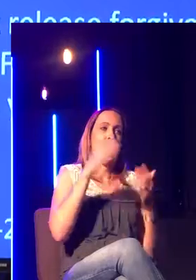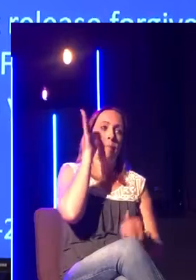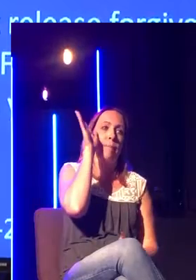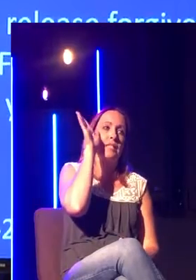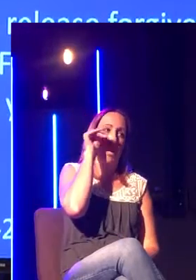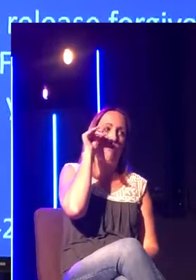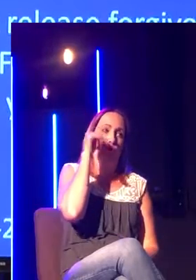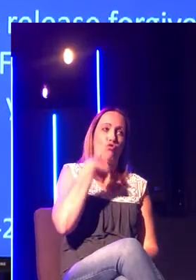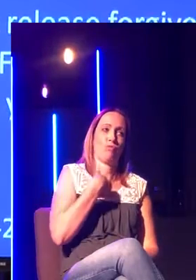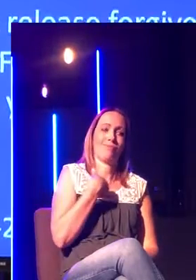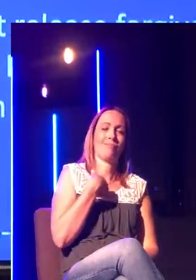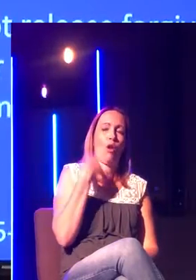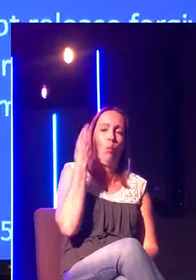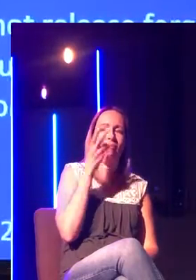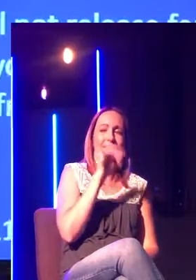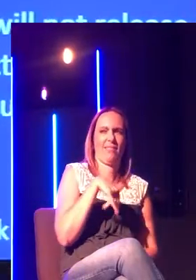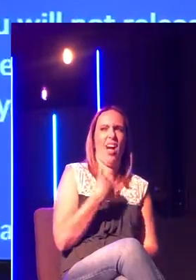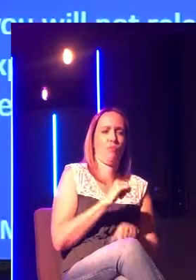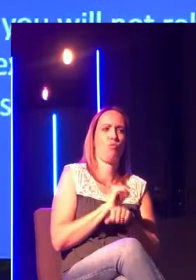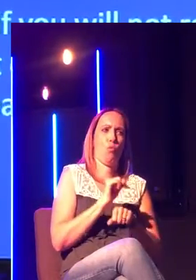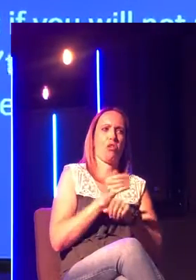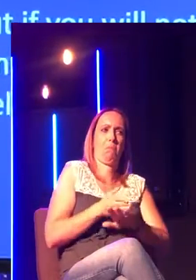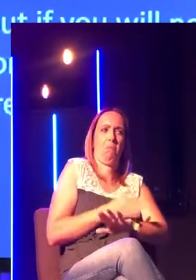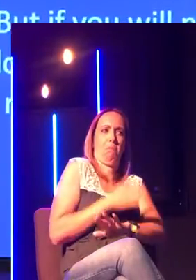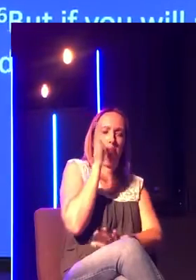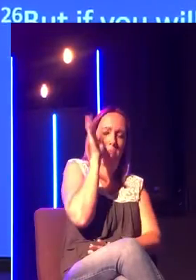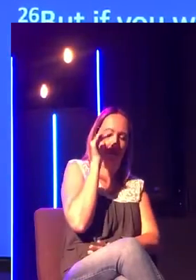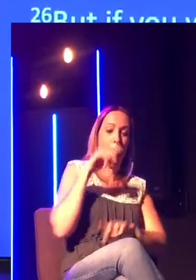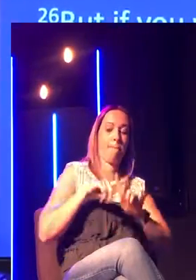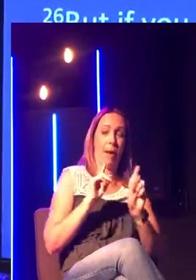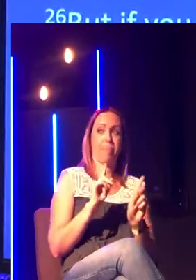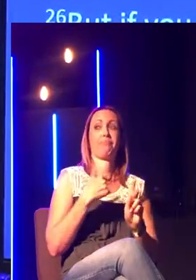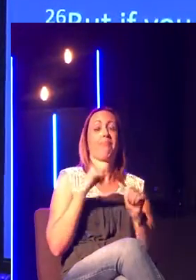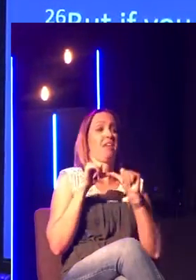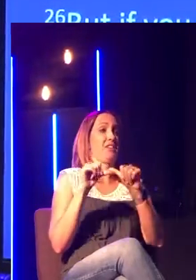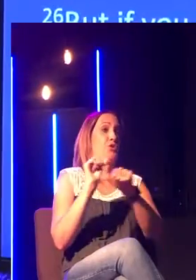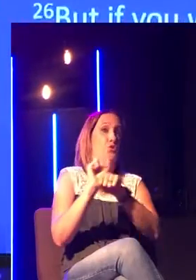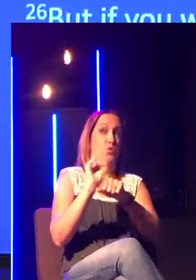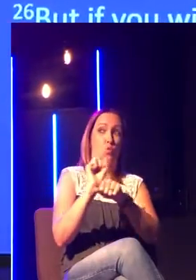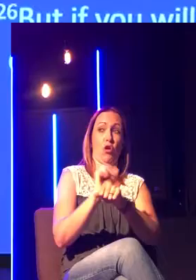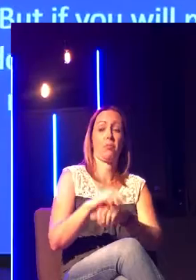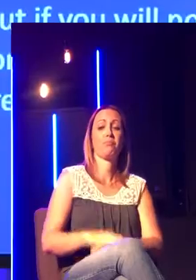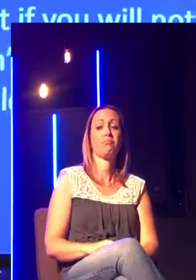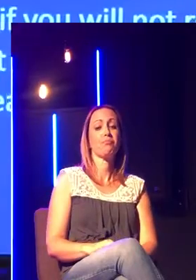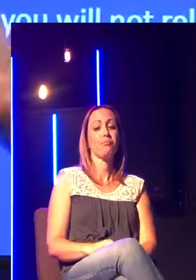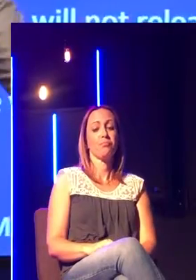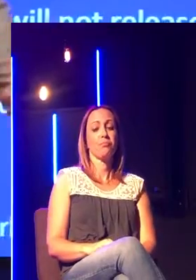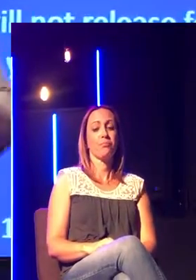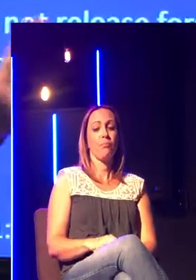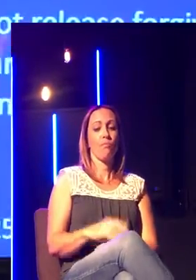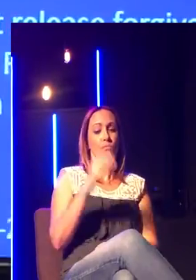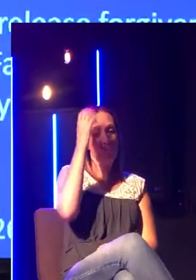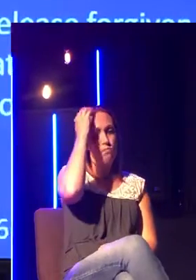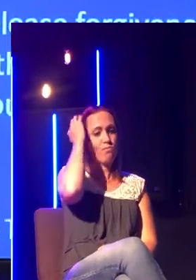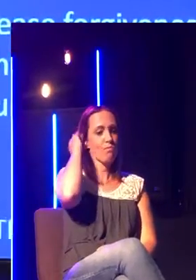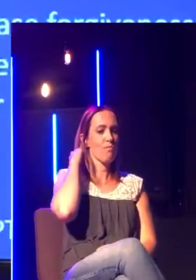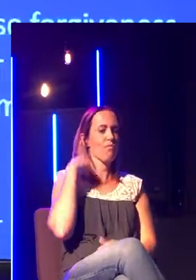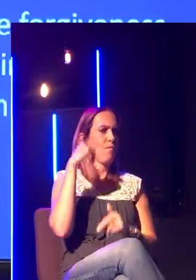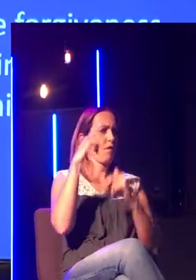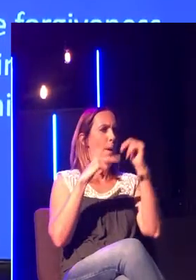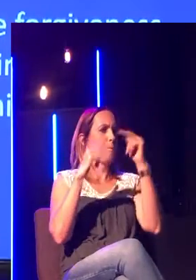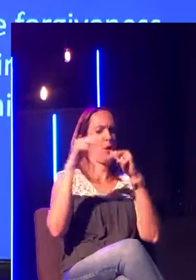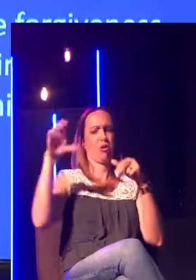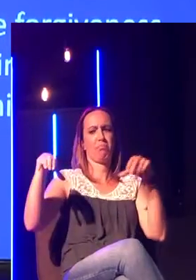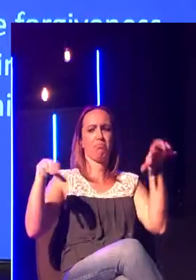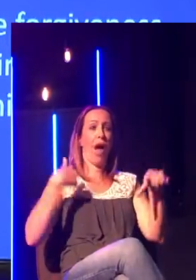exists in my life. I realize that. I'm working on it. But I continued to work. And then I was walking down in between some of the buildings, and I